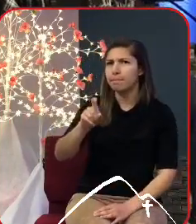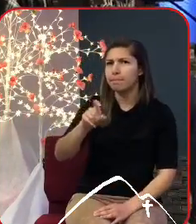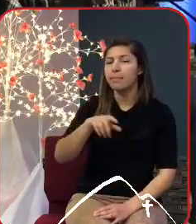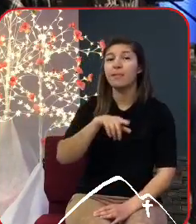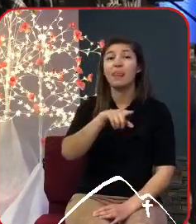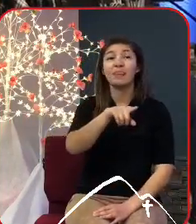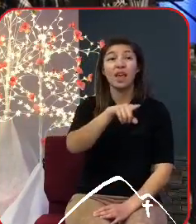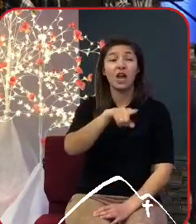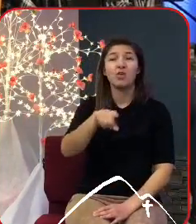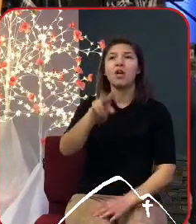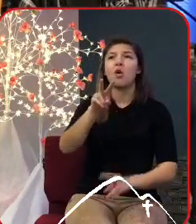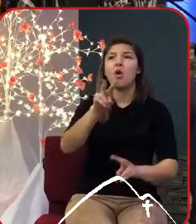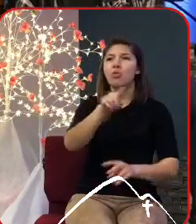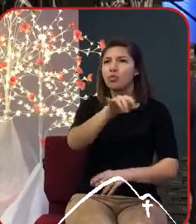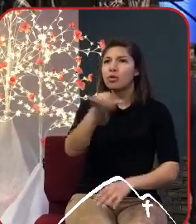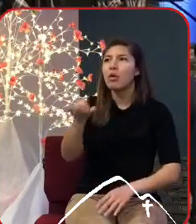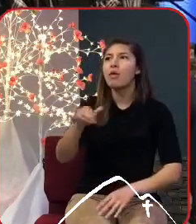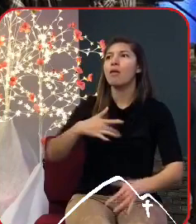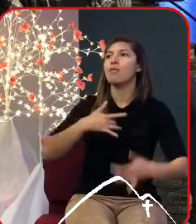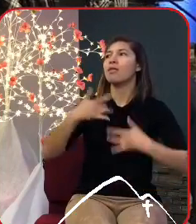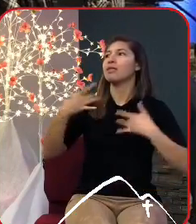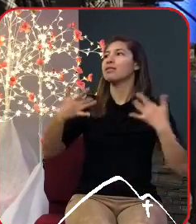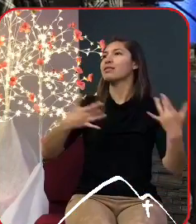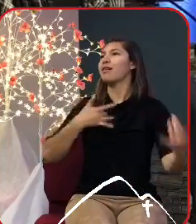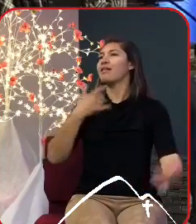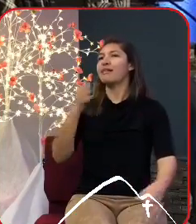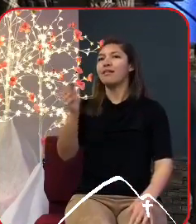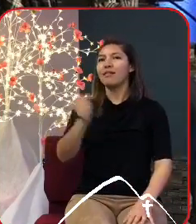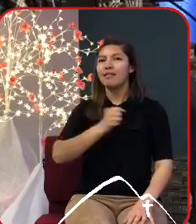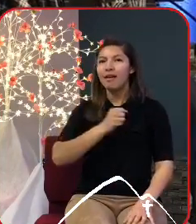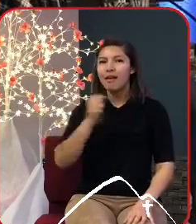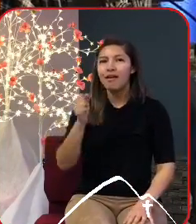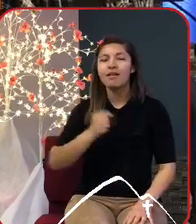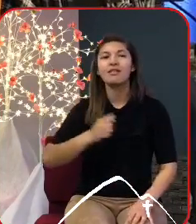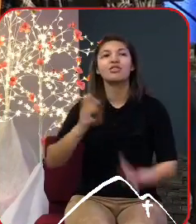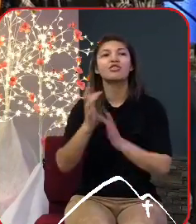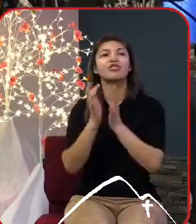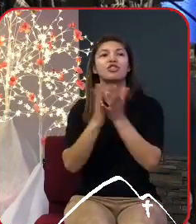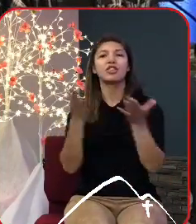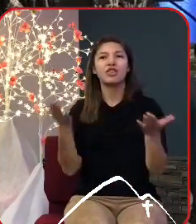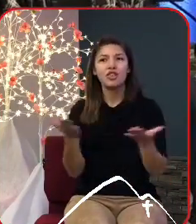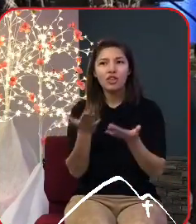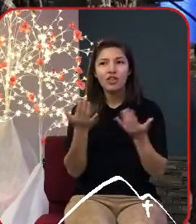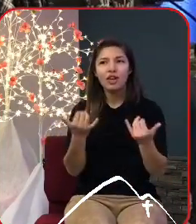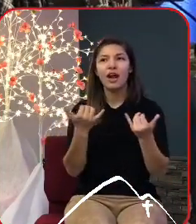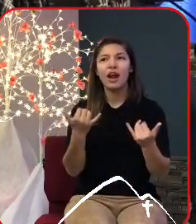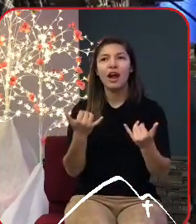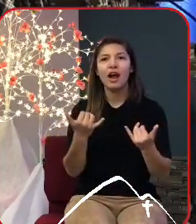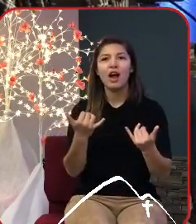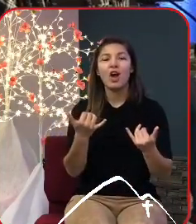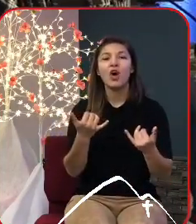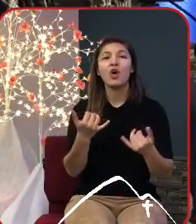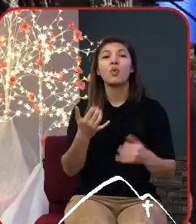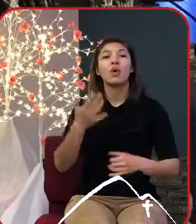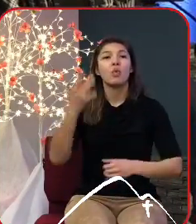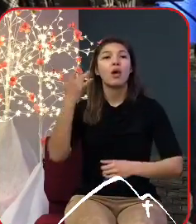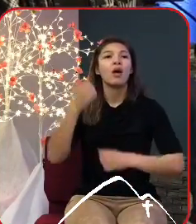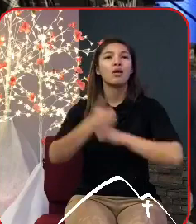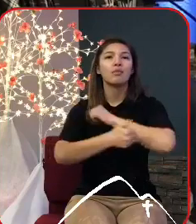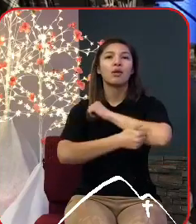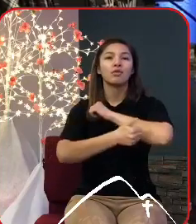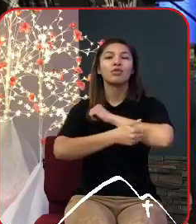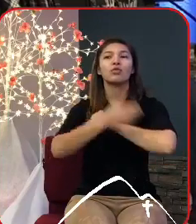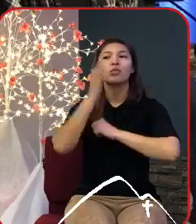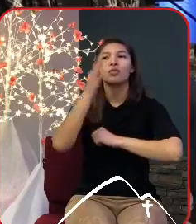so excited to see Jesus come into Jerusalem because Passover was about to happen.